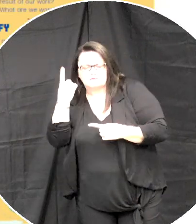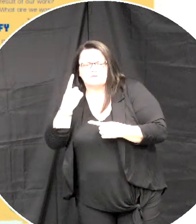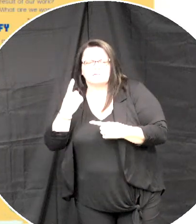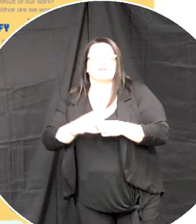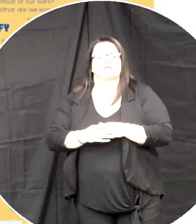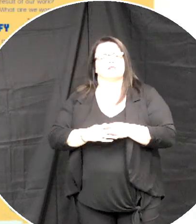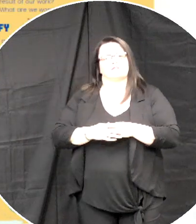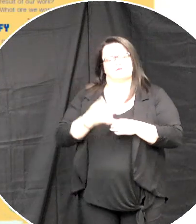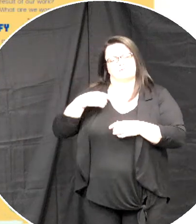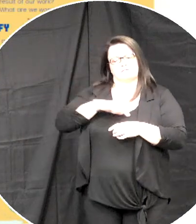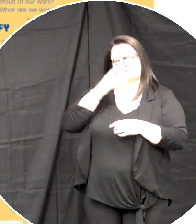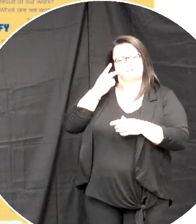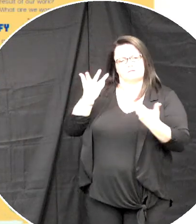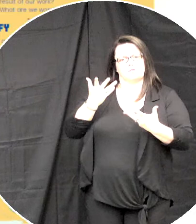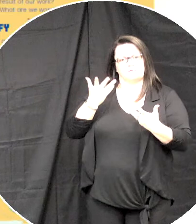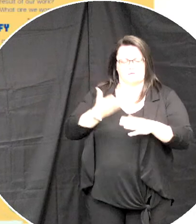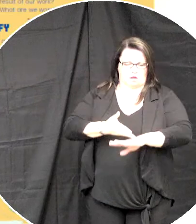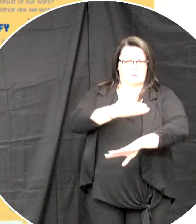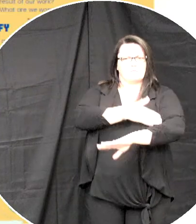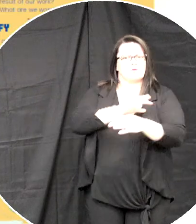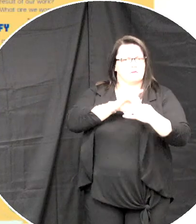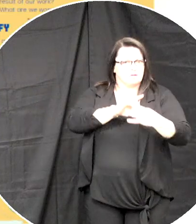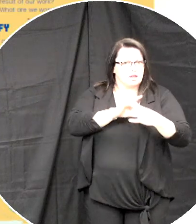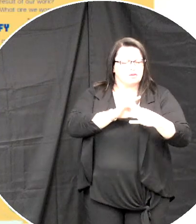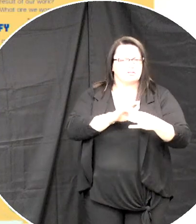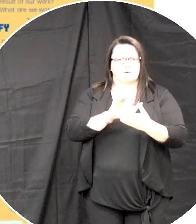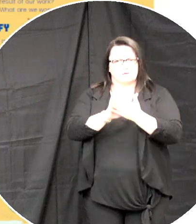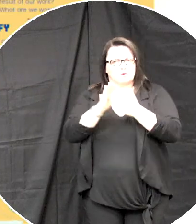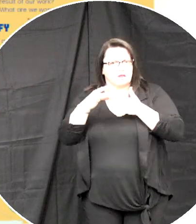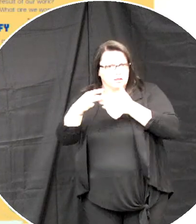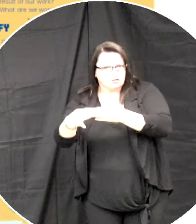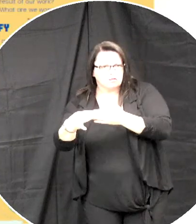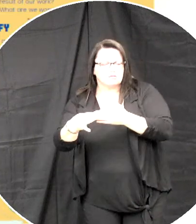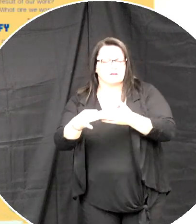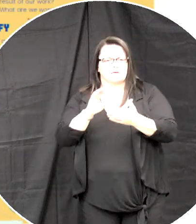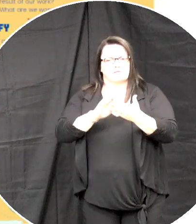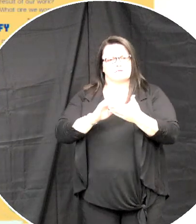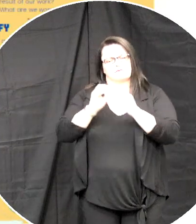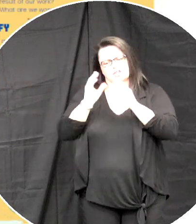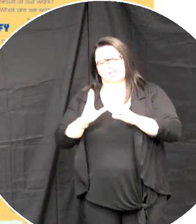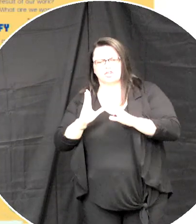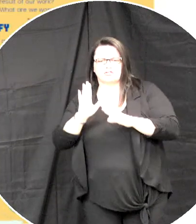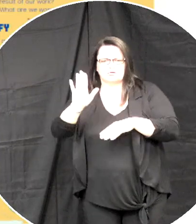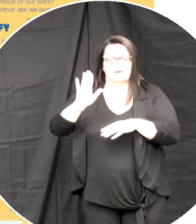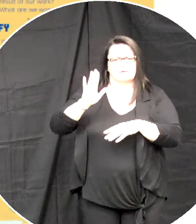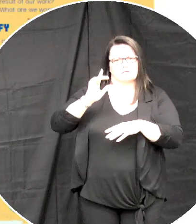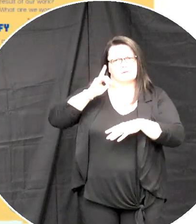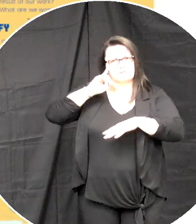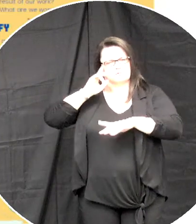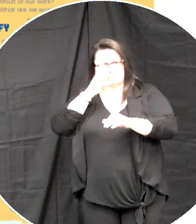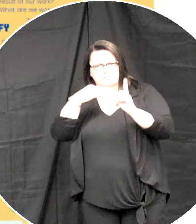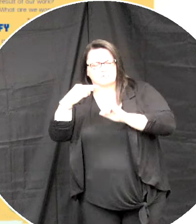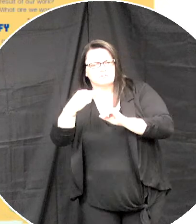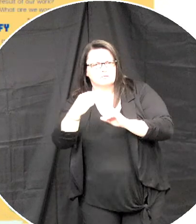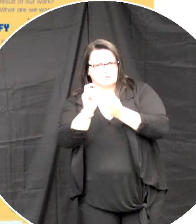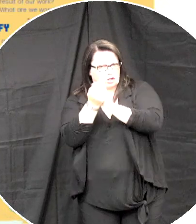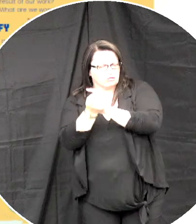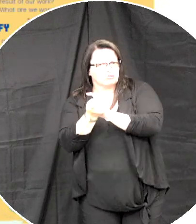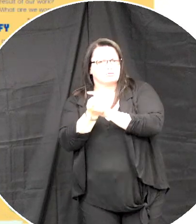enhanced relationship, leadership in our schools, educators' mindset shifting, and instructional and assessment practices